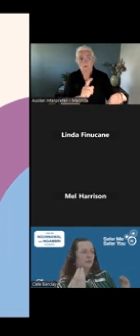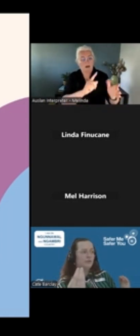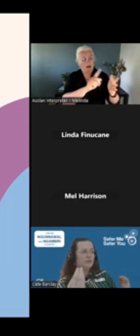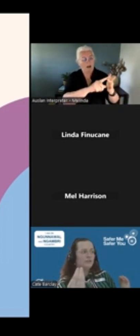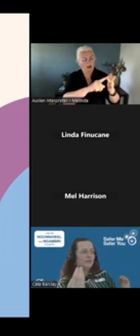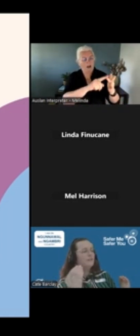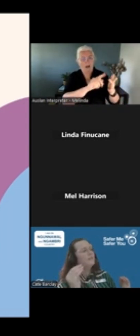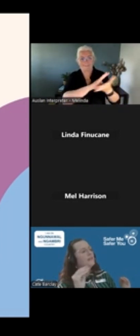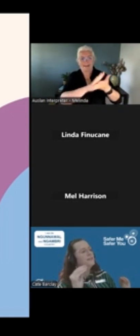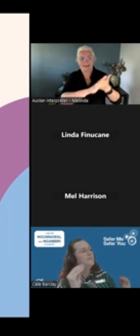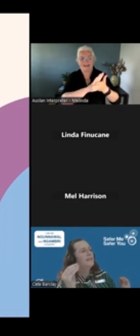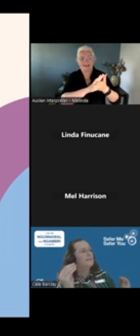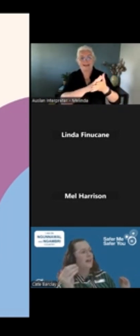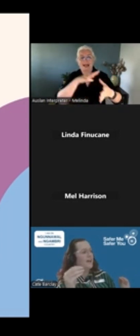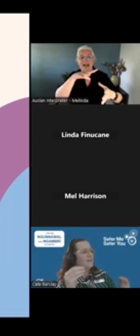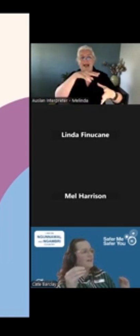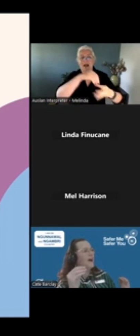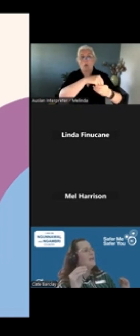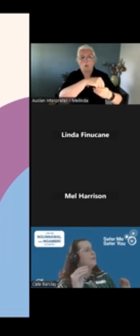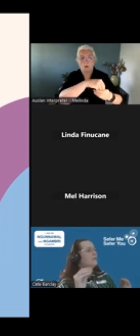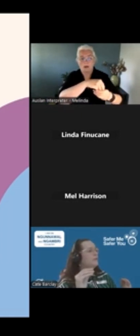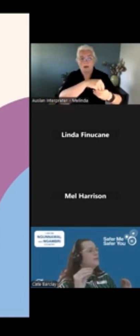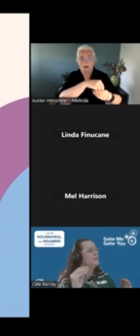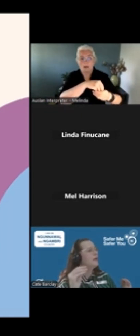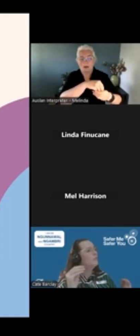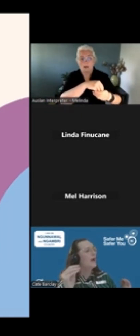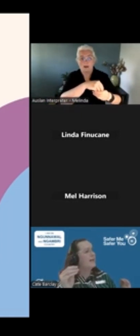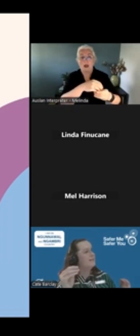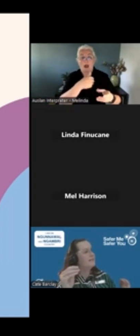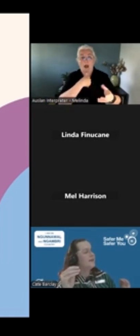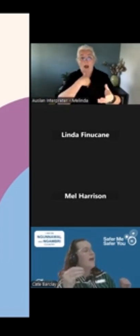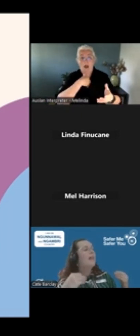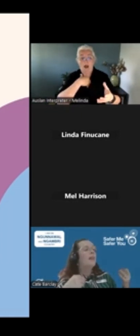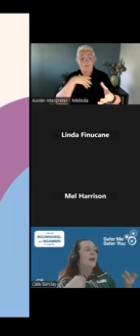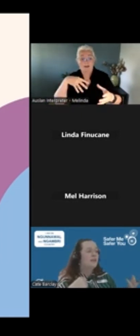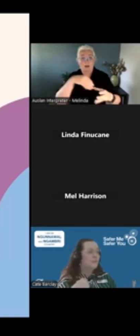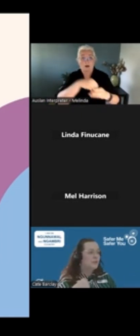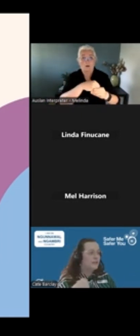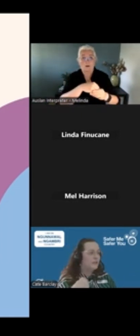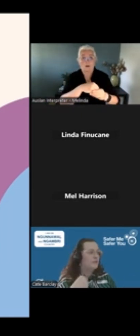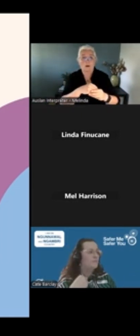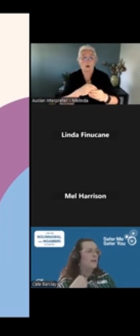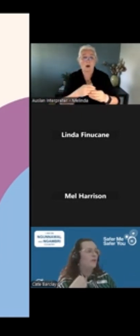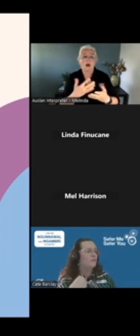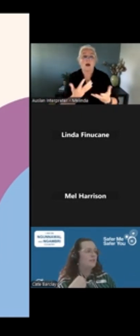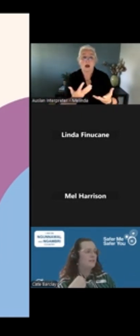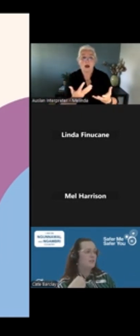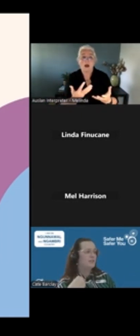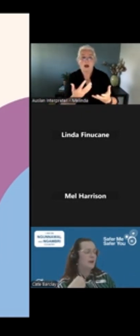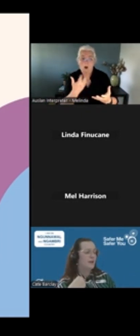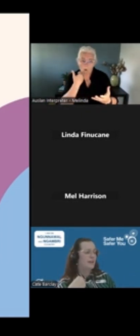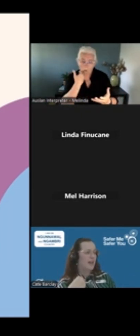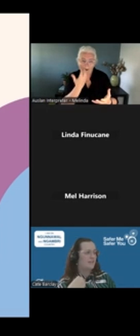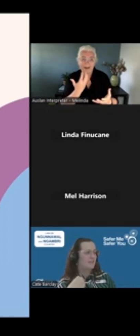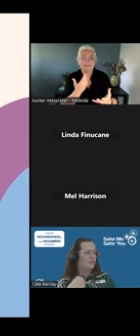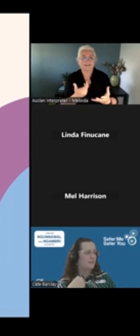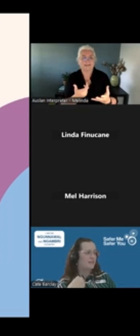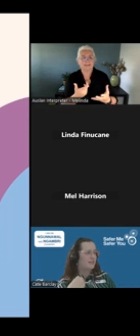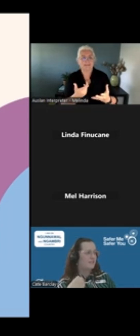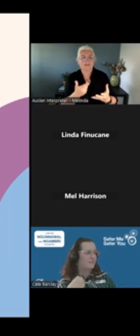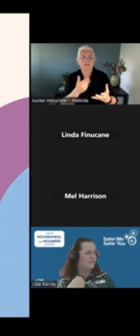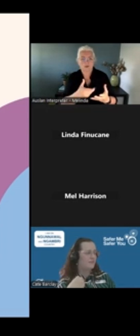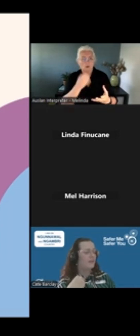means include. This means that I'm included in all ways, like you will include me in all decisions about my care